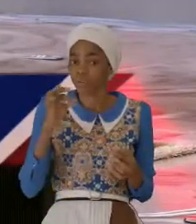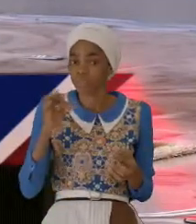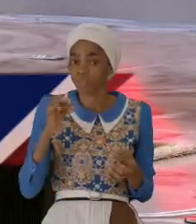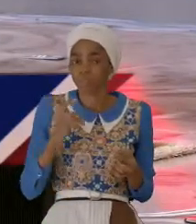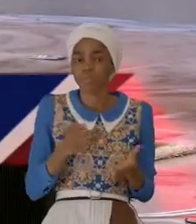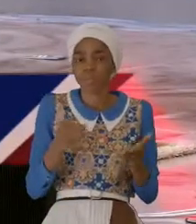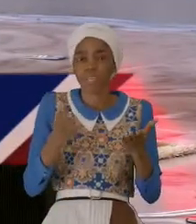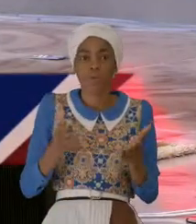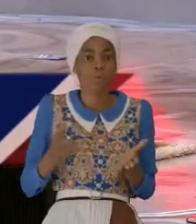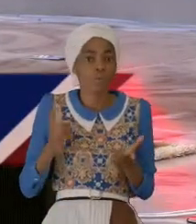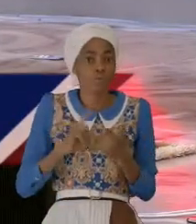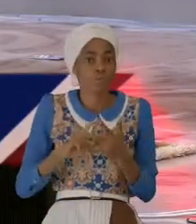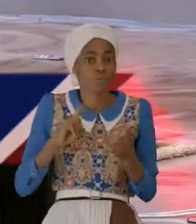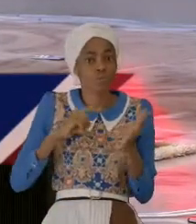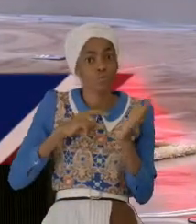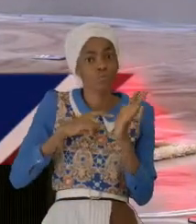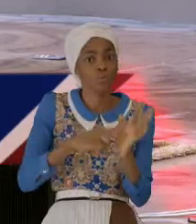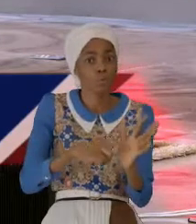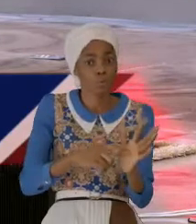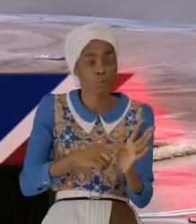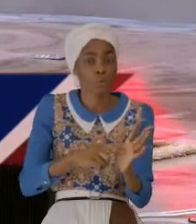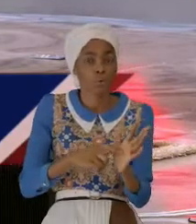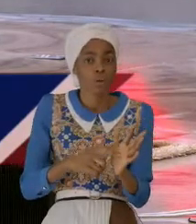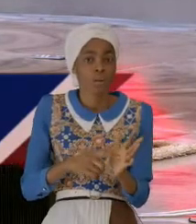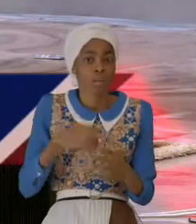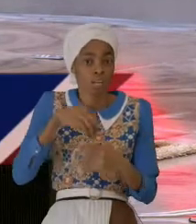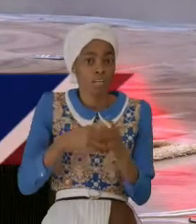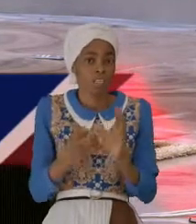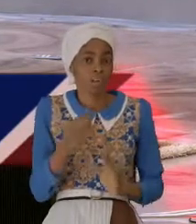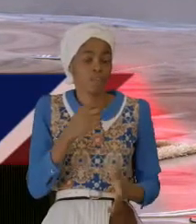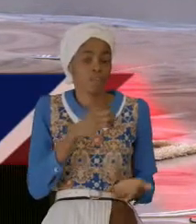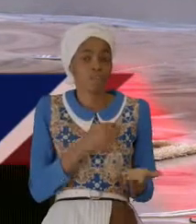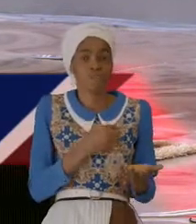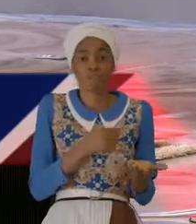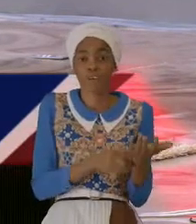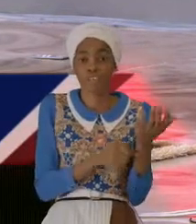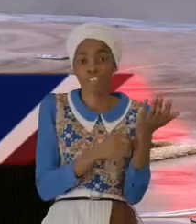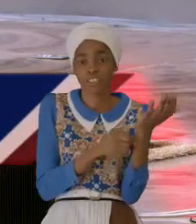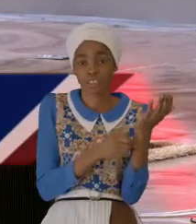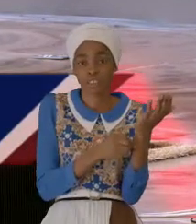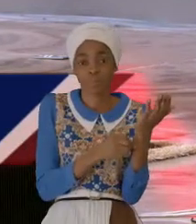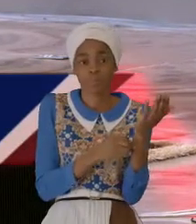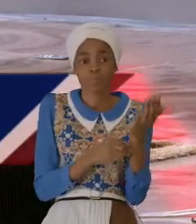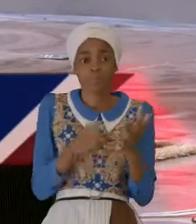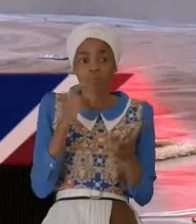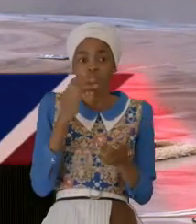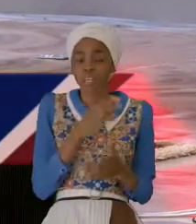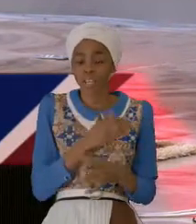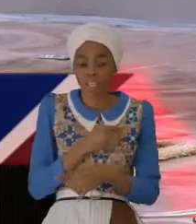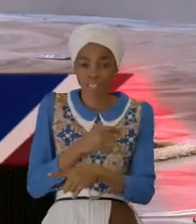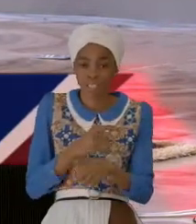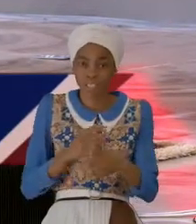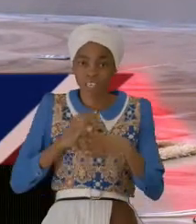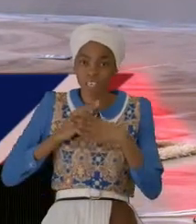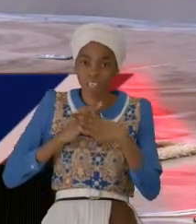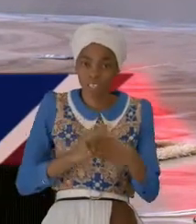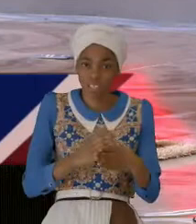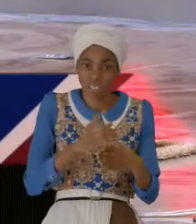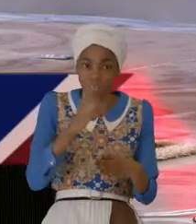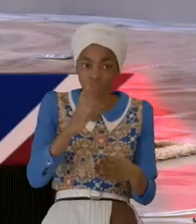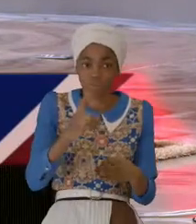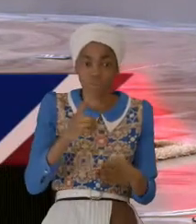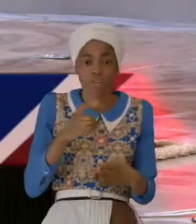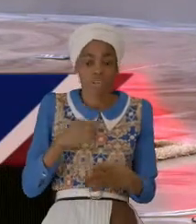make a sure a a fair show in the flesh they constrain you to be circumcised